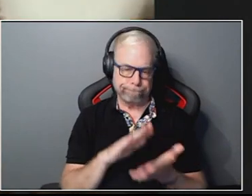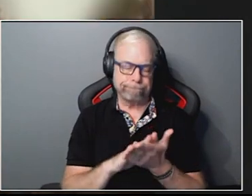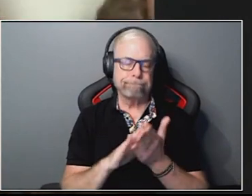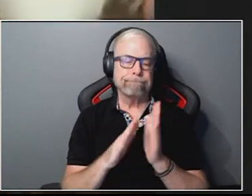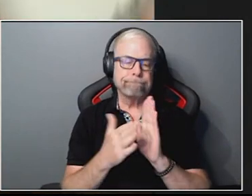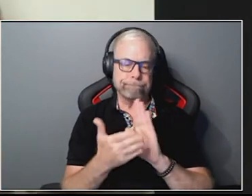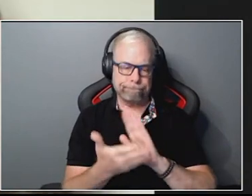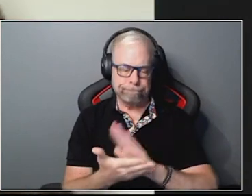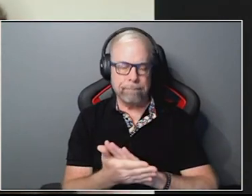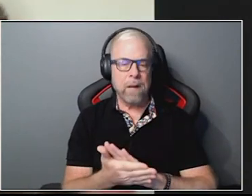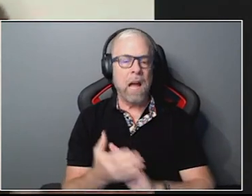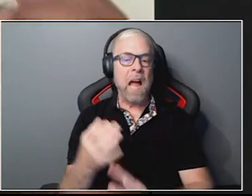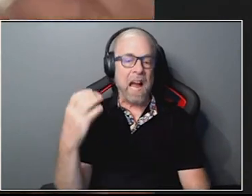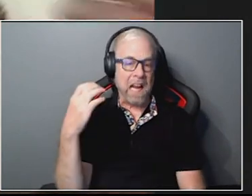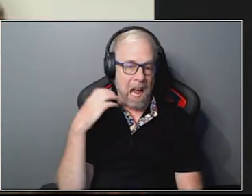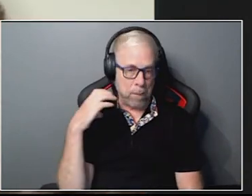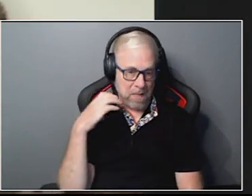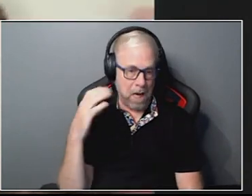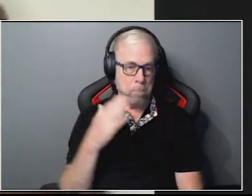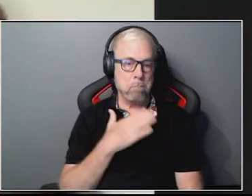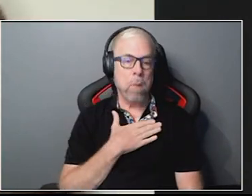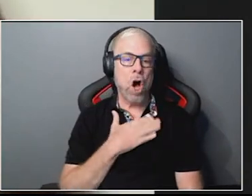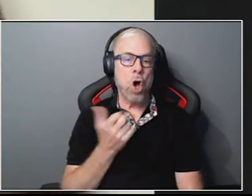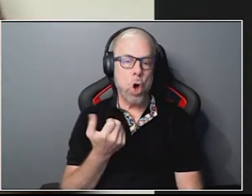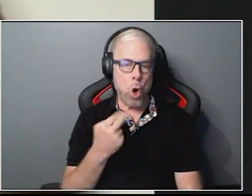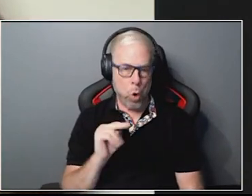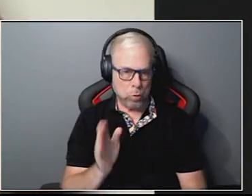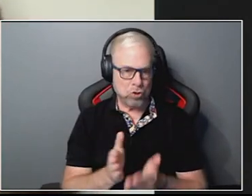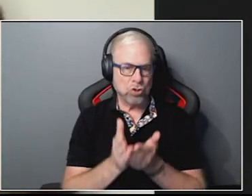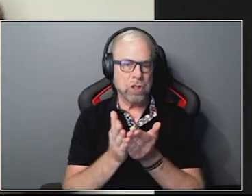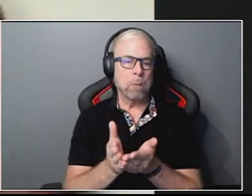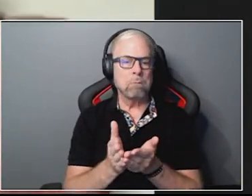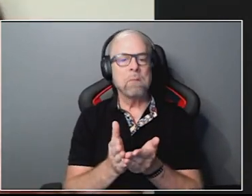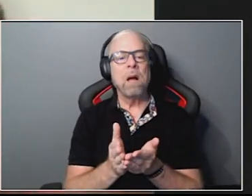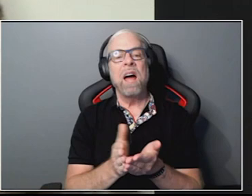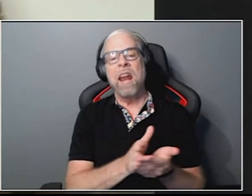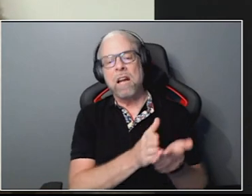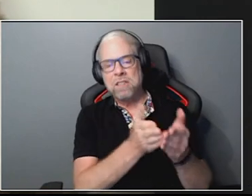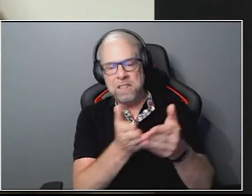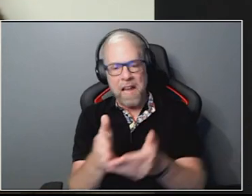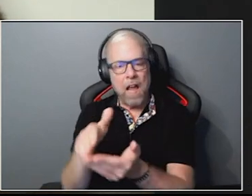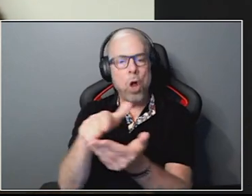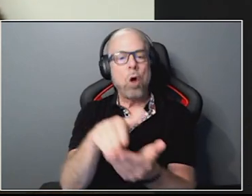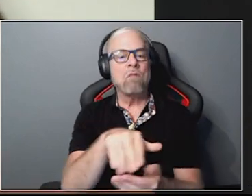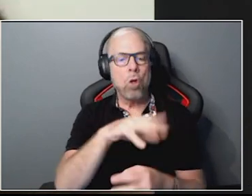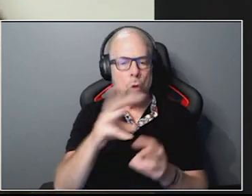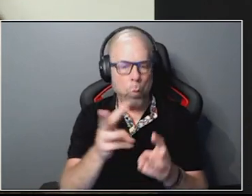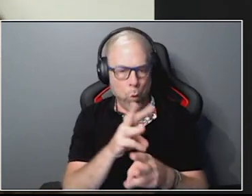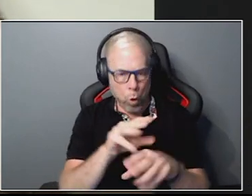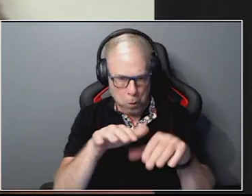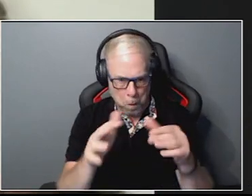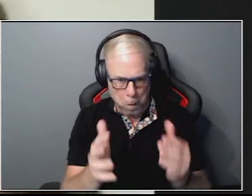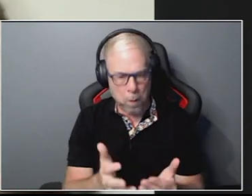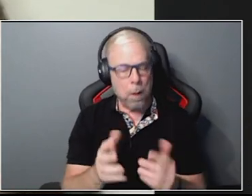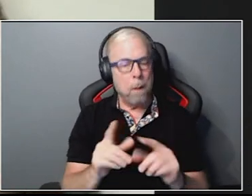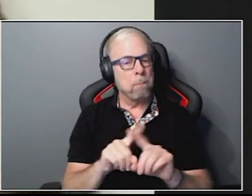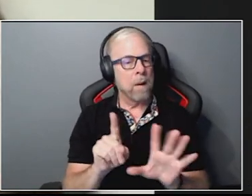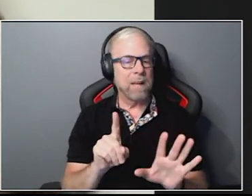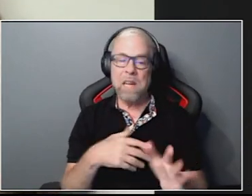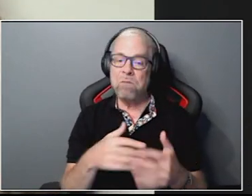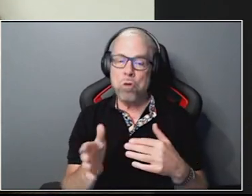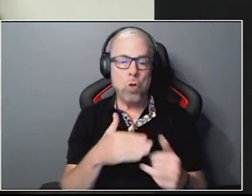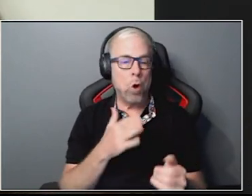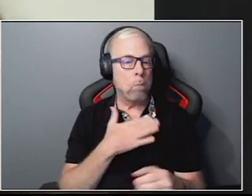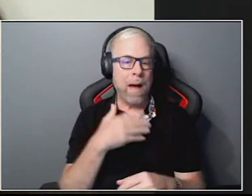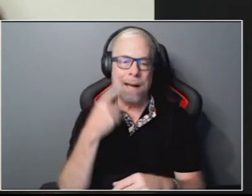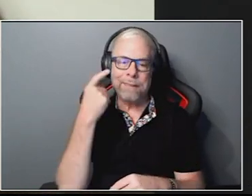the captain of my own ship and I was going to sail the world. Even though my dreams didn't fully get what I wanted,